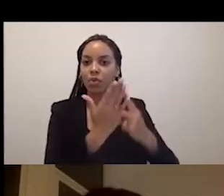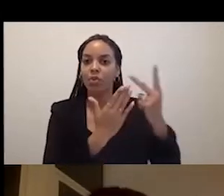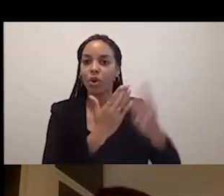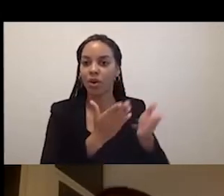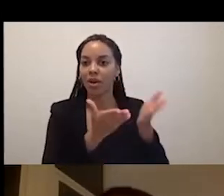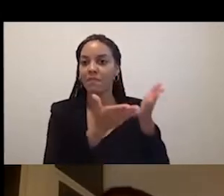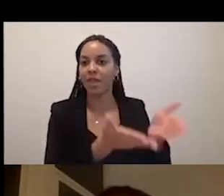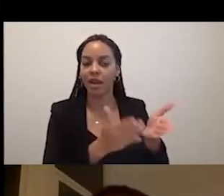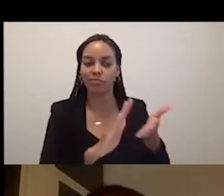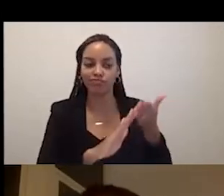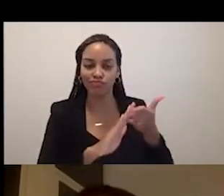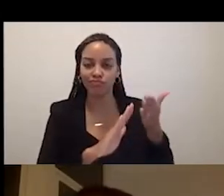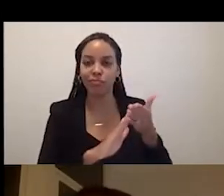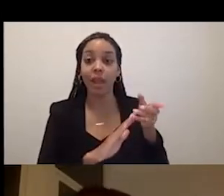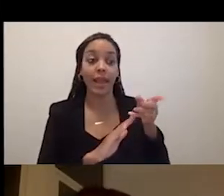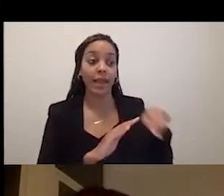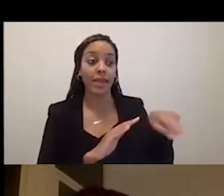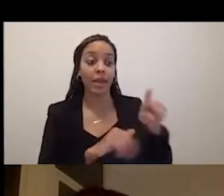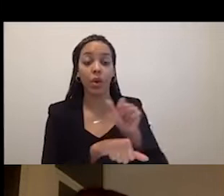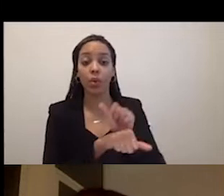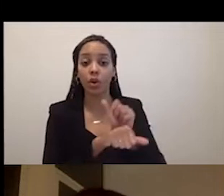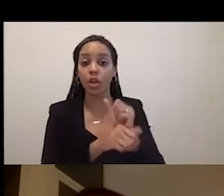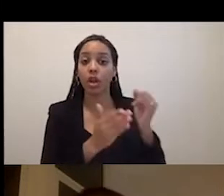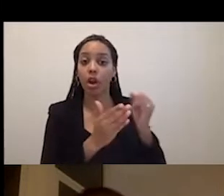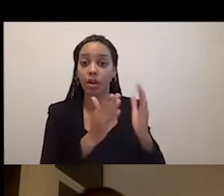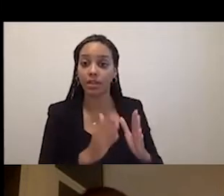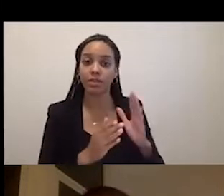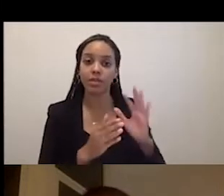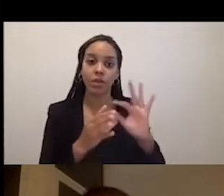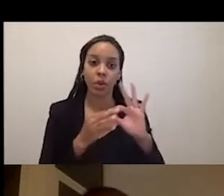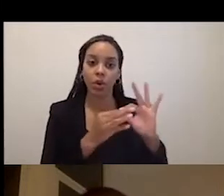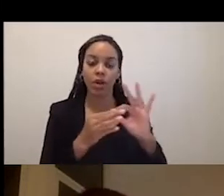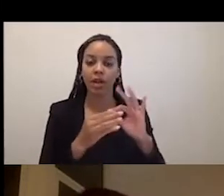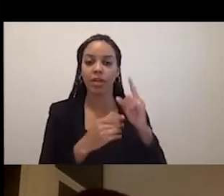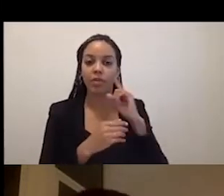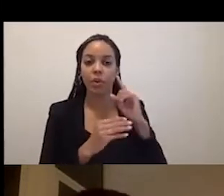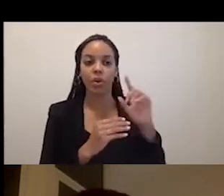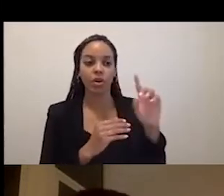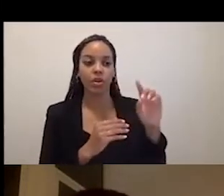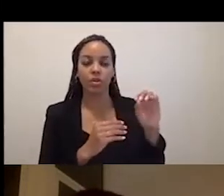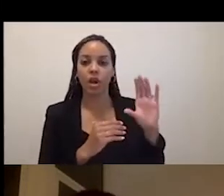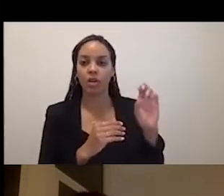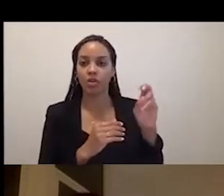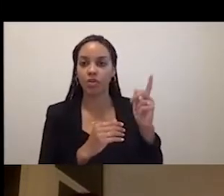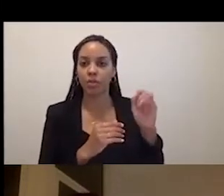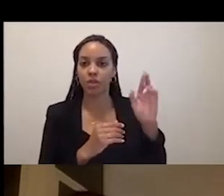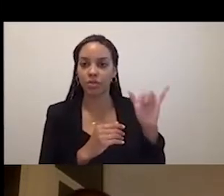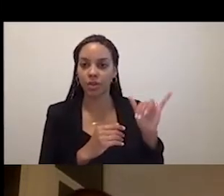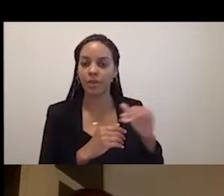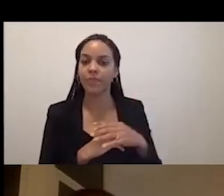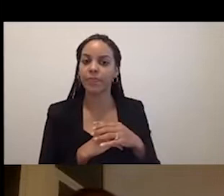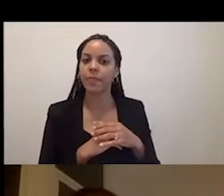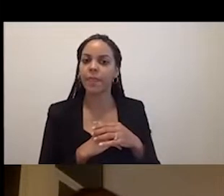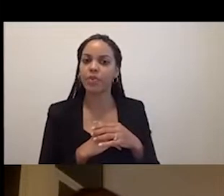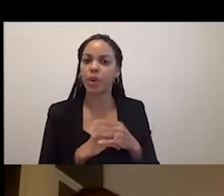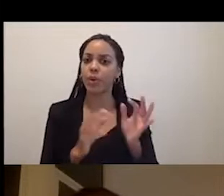And now they're also working on the artistic coordination of Documenta. So one of the things that, going forwards has been the importance